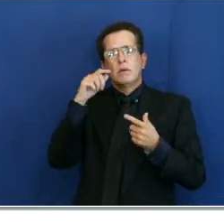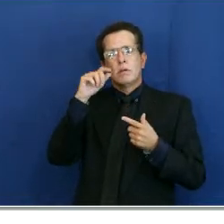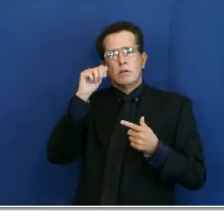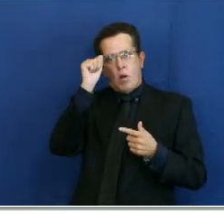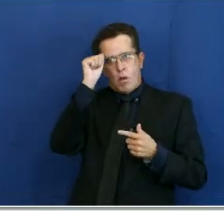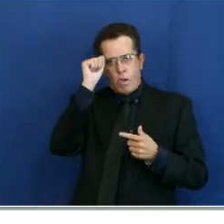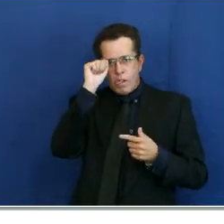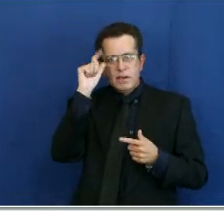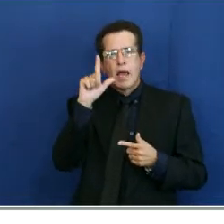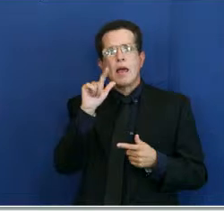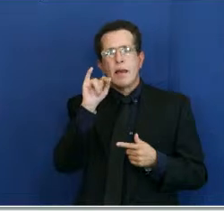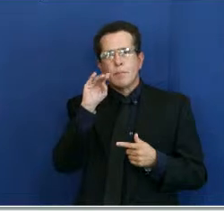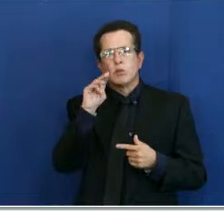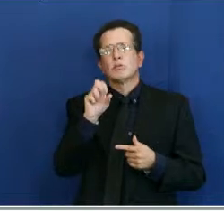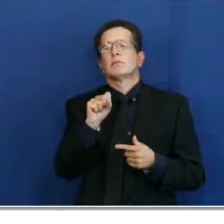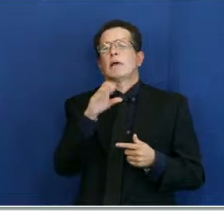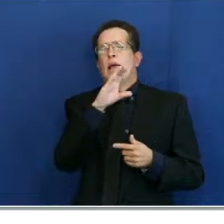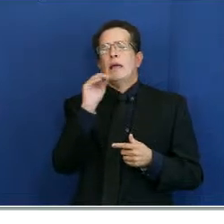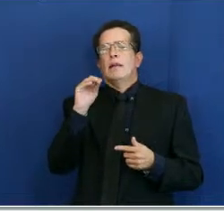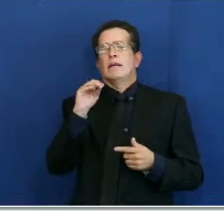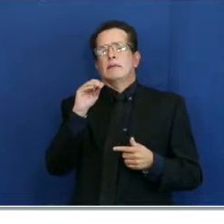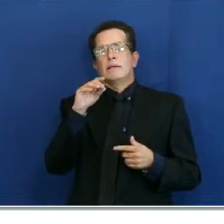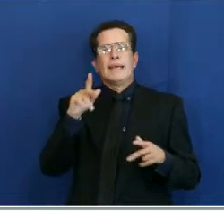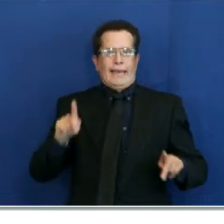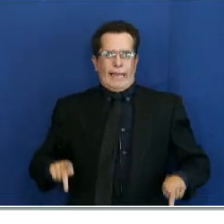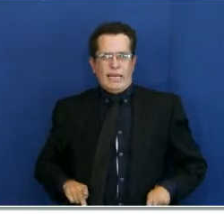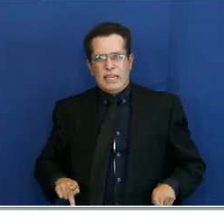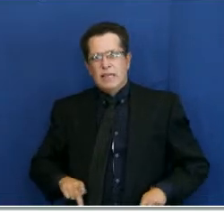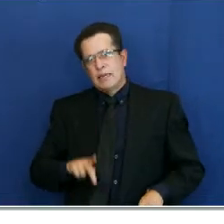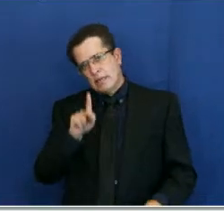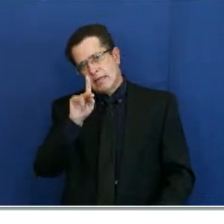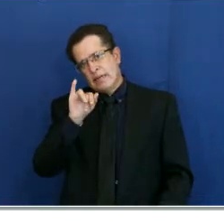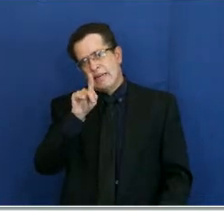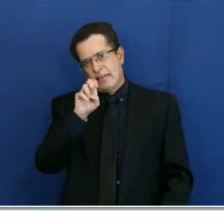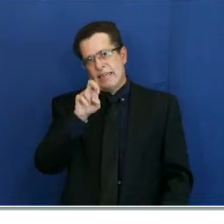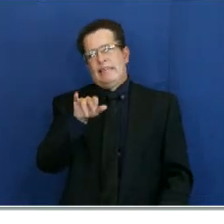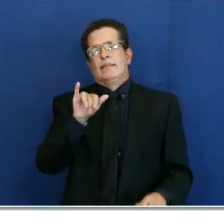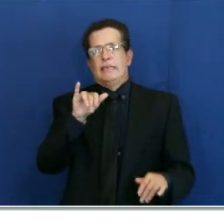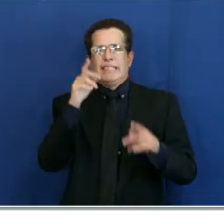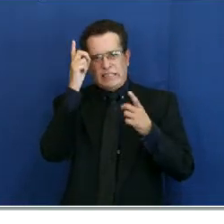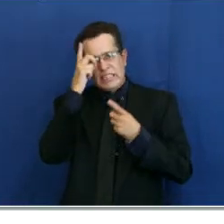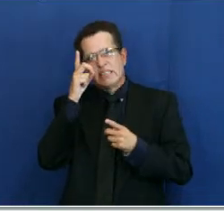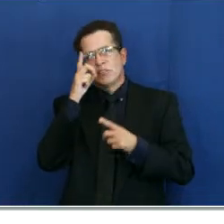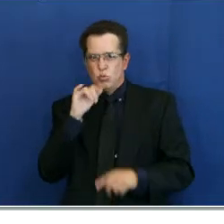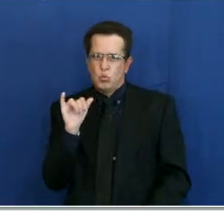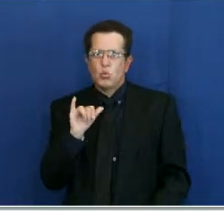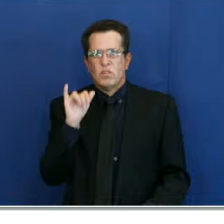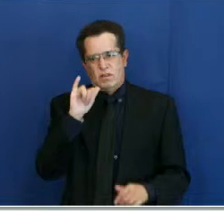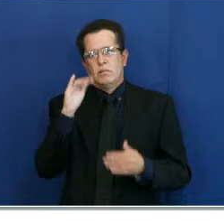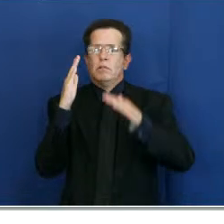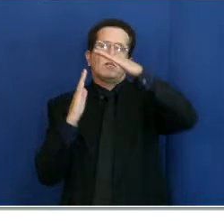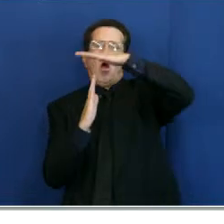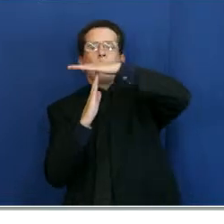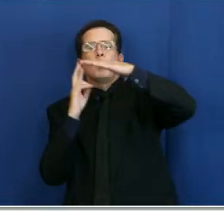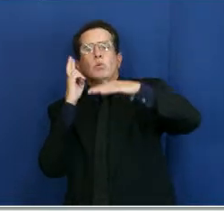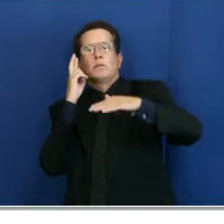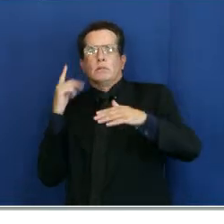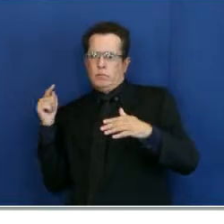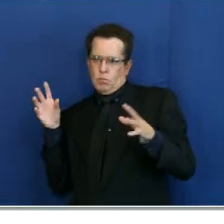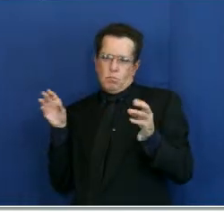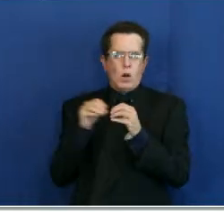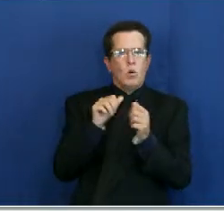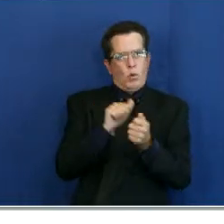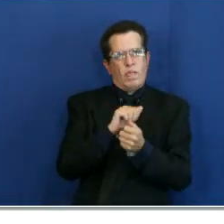dementia/Alzheimer's, and chronic kidney disease. This leaves 26 individuals,